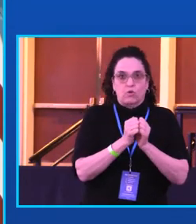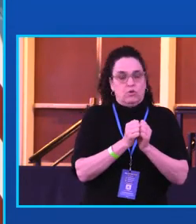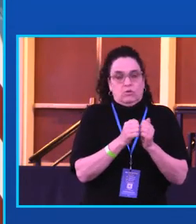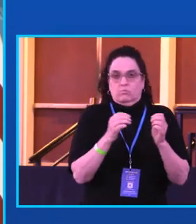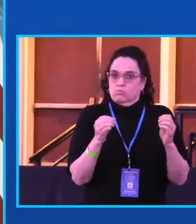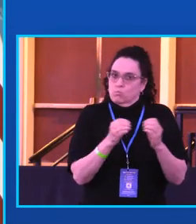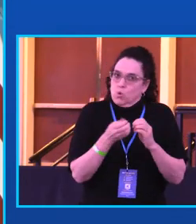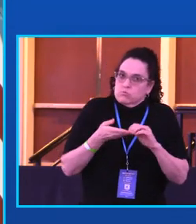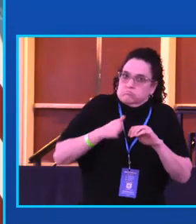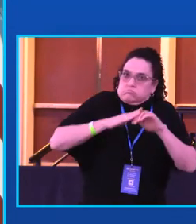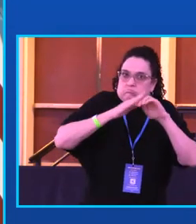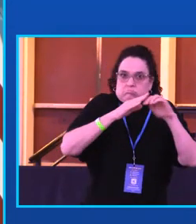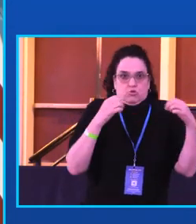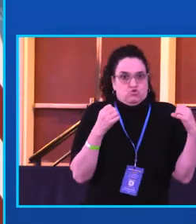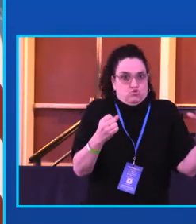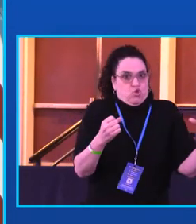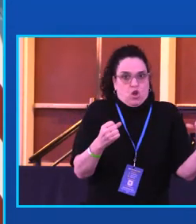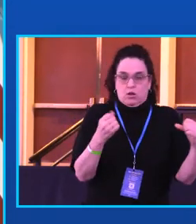since Russia's